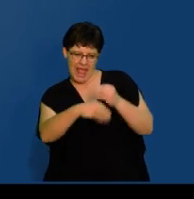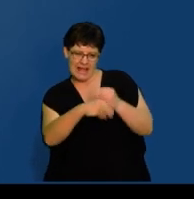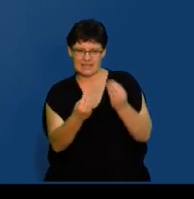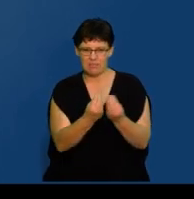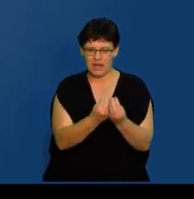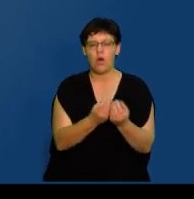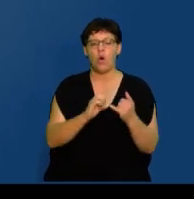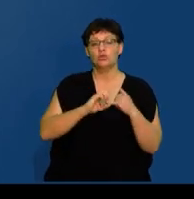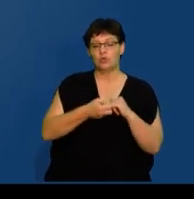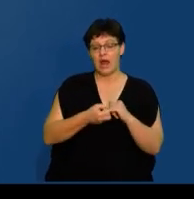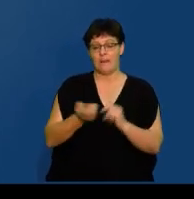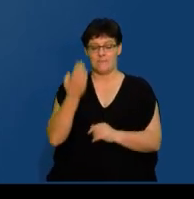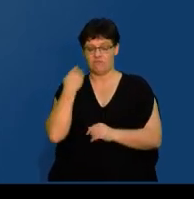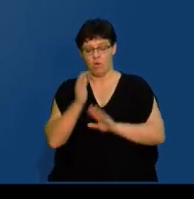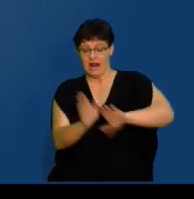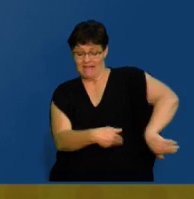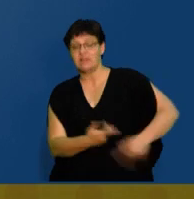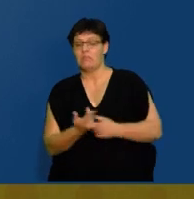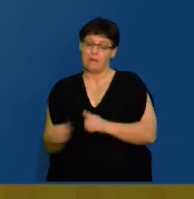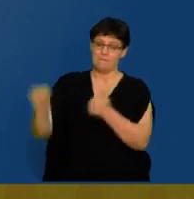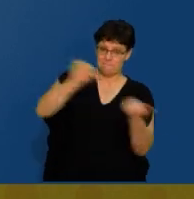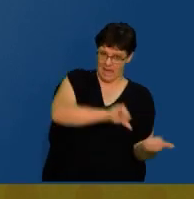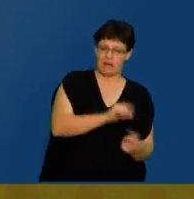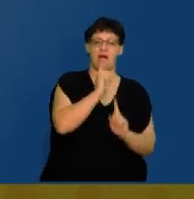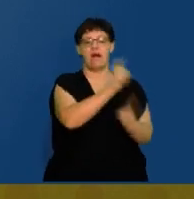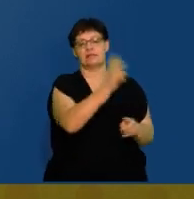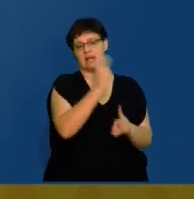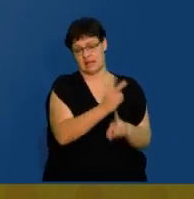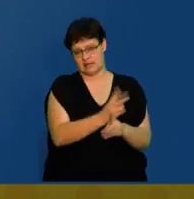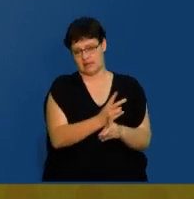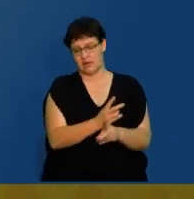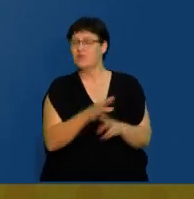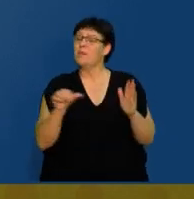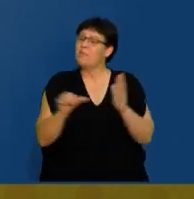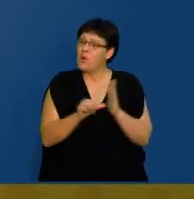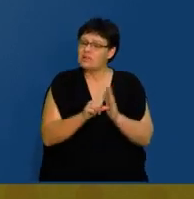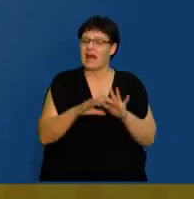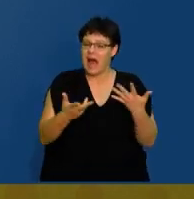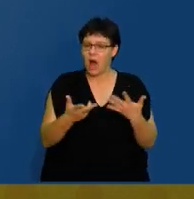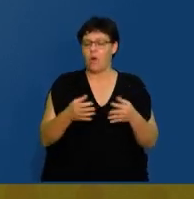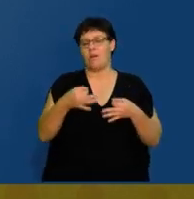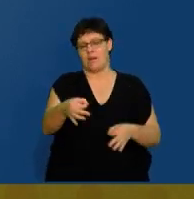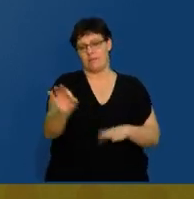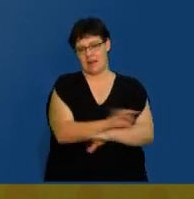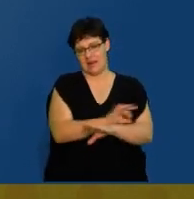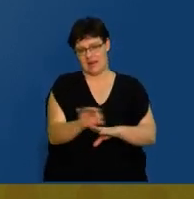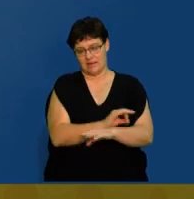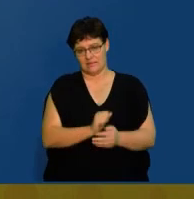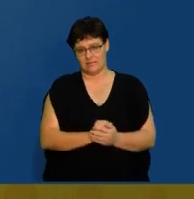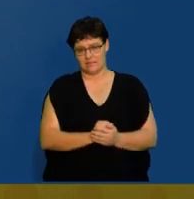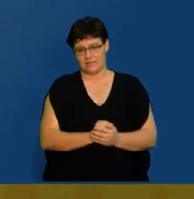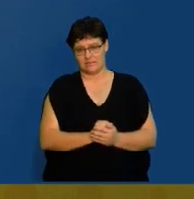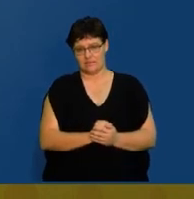attempt questions that you might have left out. And that's critical to the way you plan this paper. So